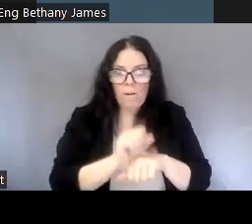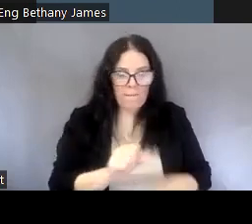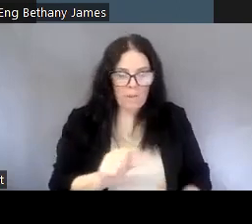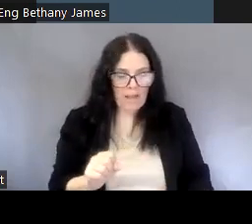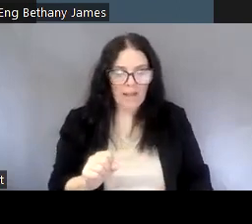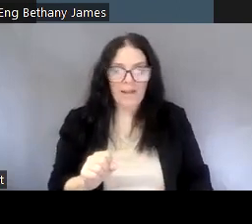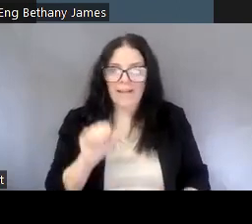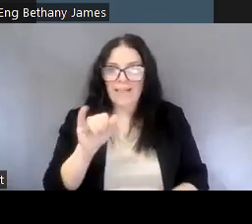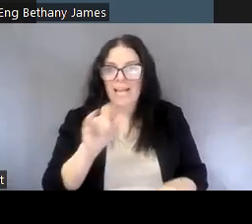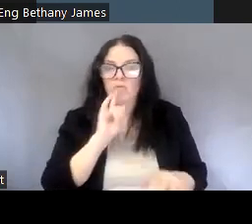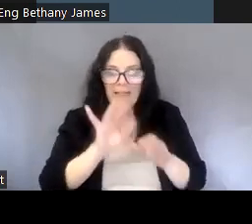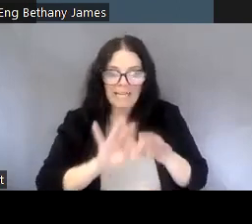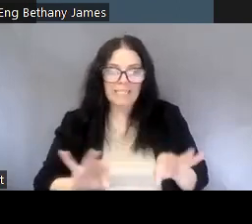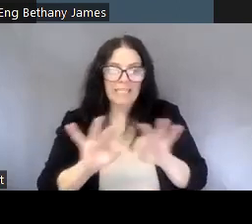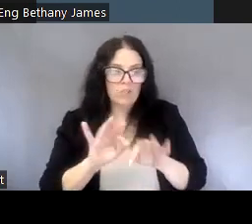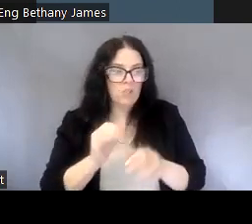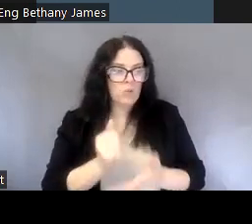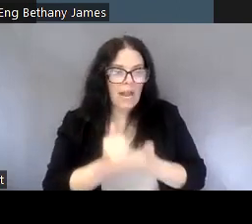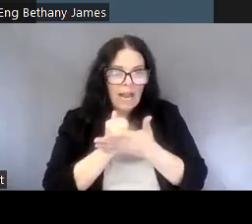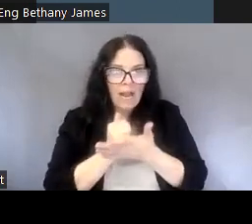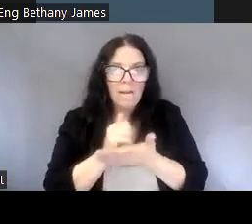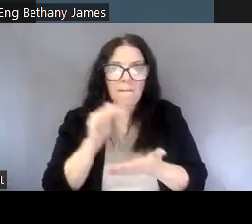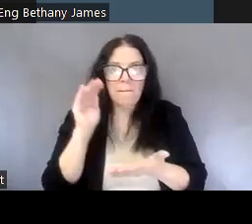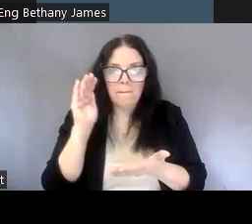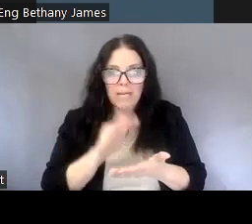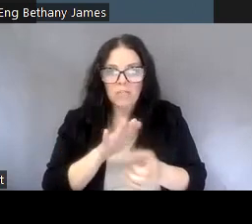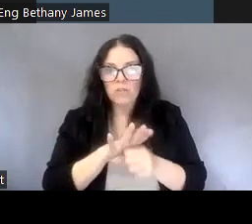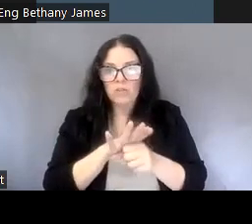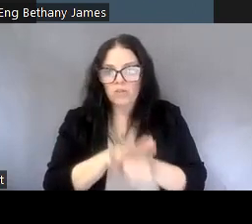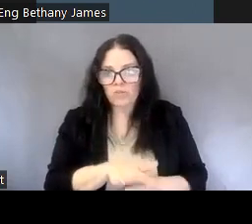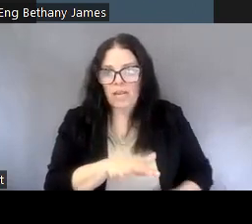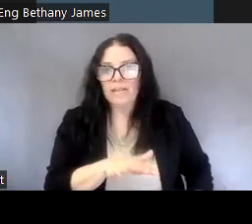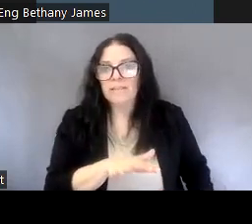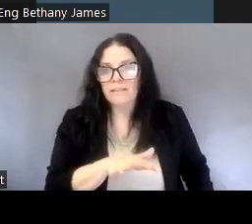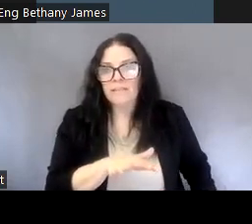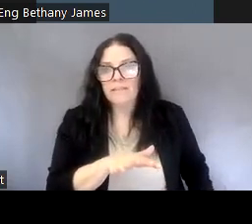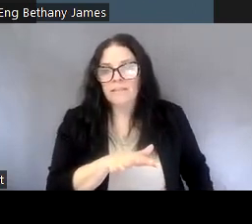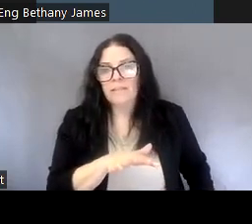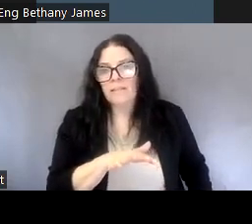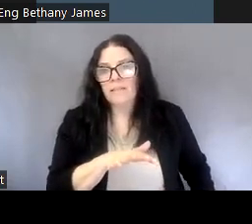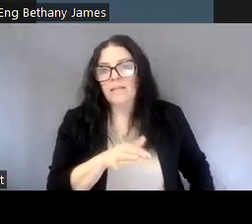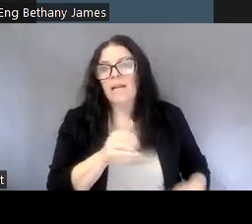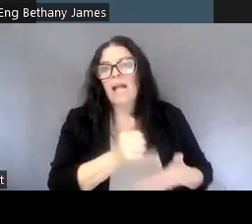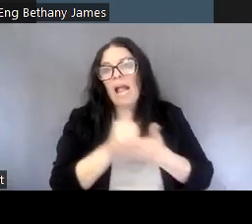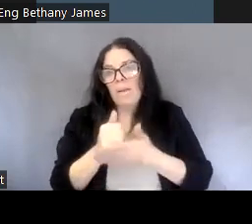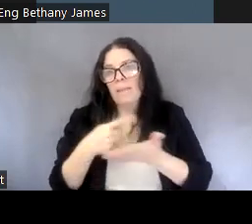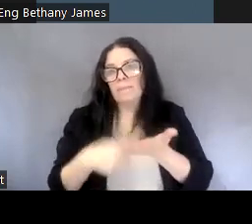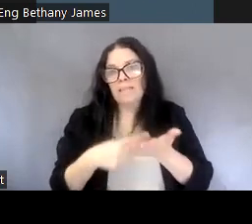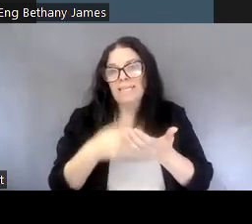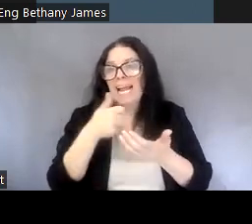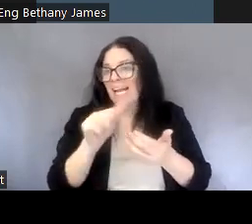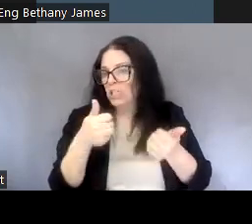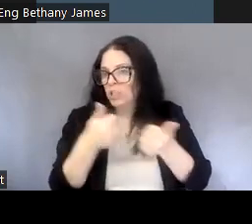essential in helping to minimize stresses, and to help them to talk about any type of challenges